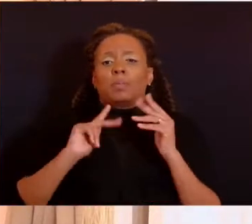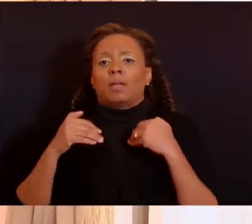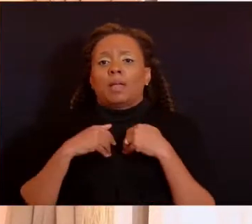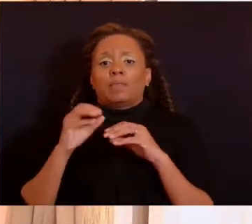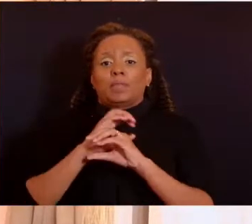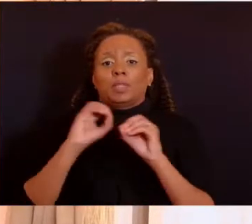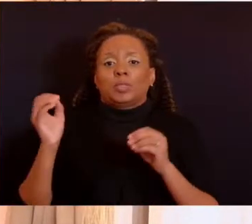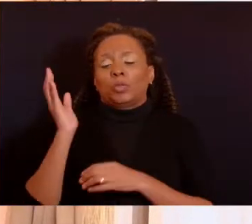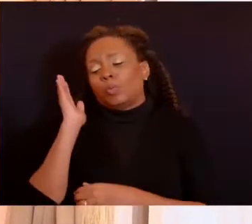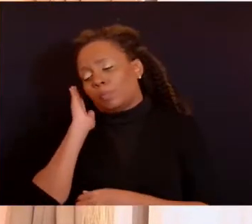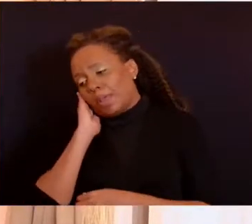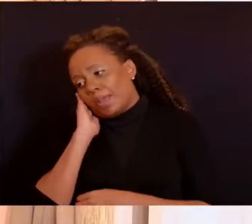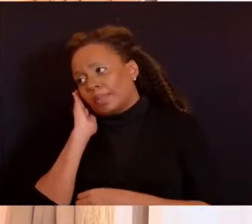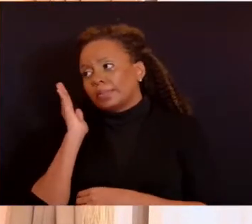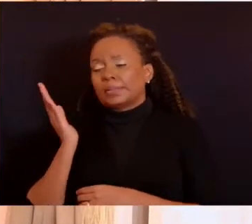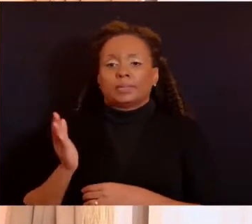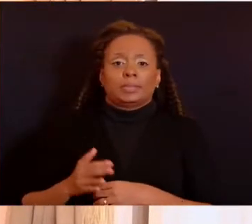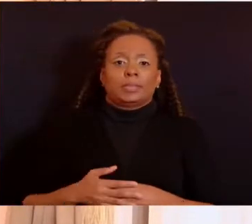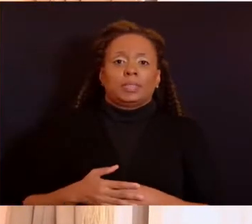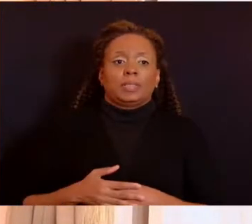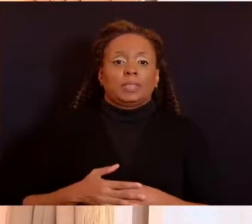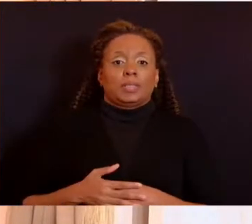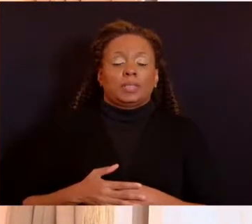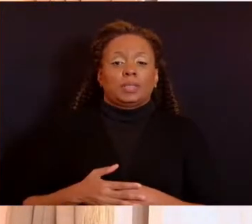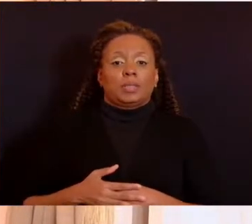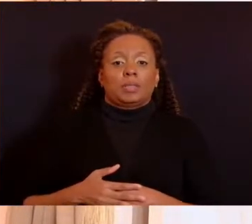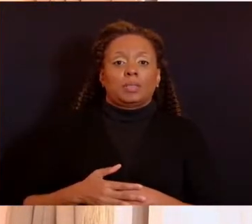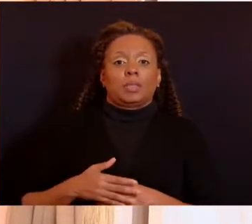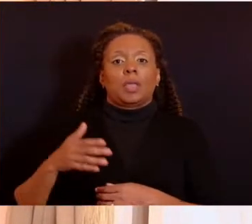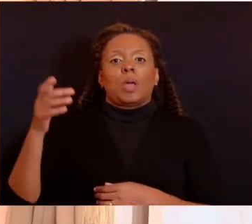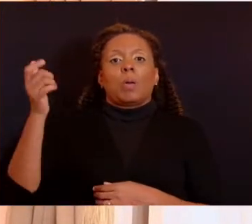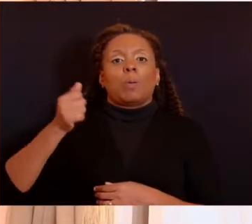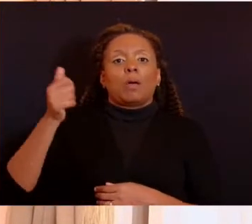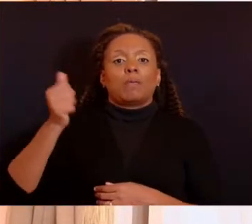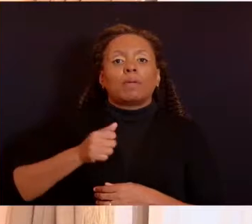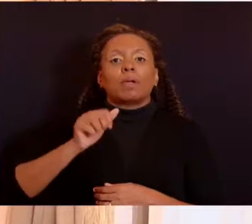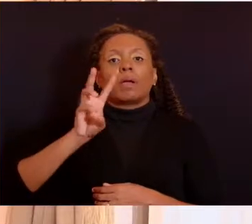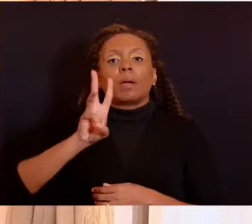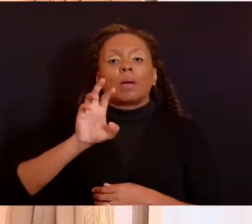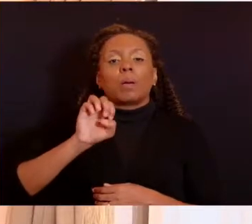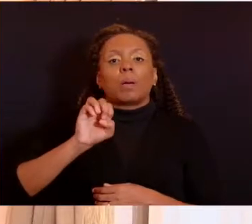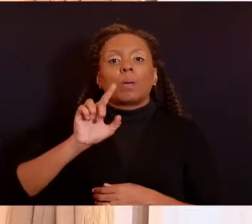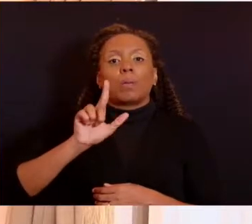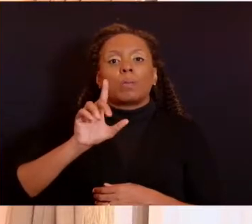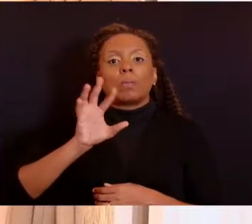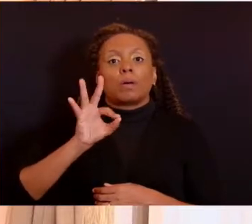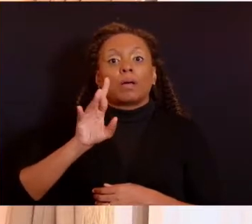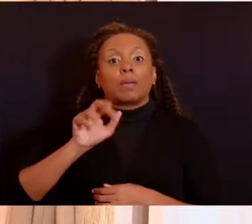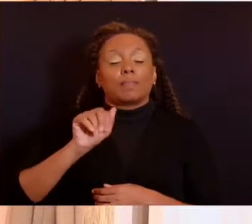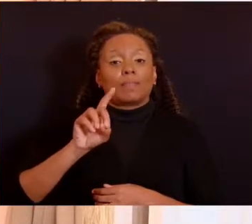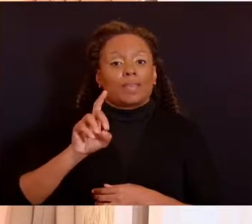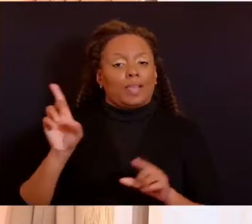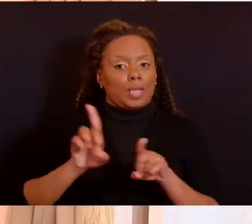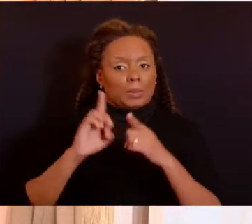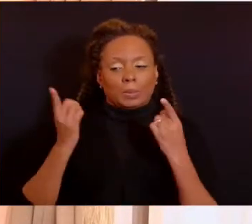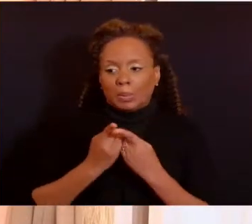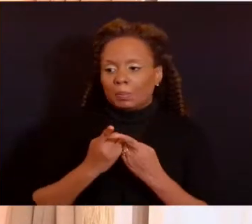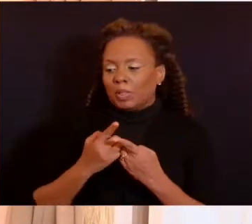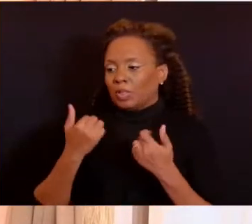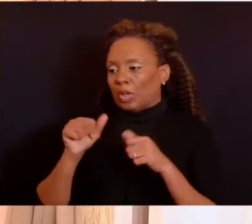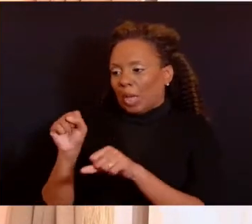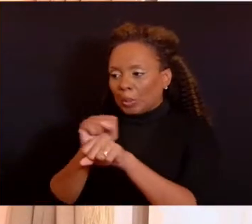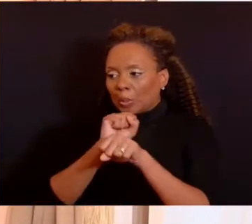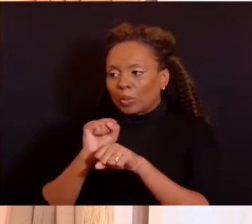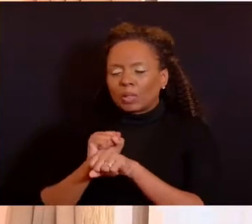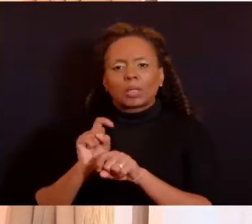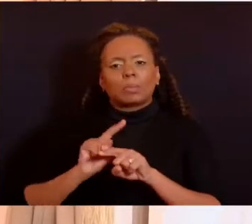Welfare Department are doing the social surveys to ensure that the government can act with certainty, with transparency, but